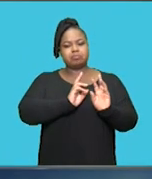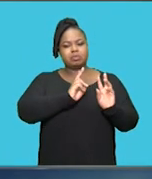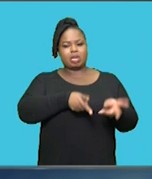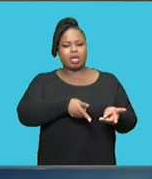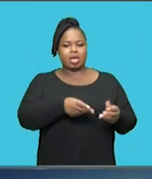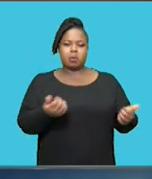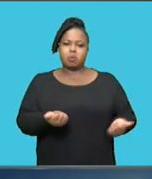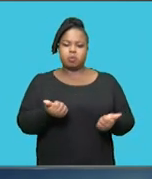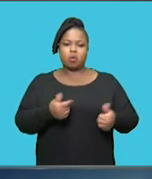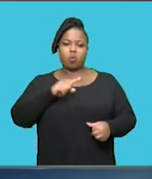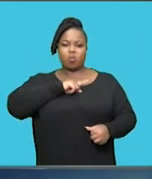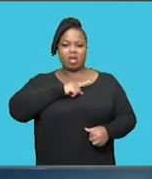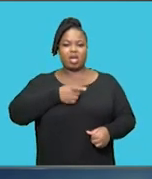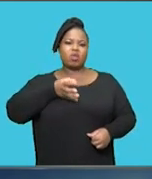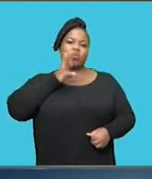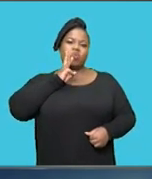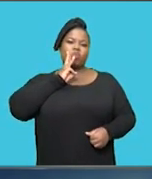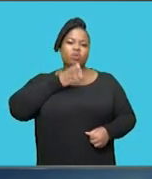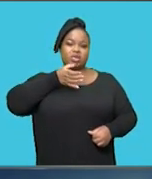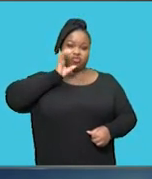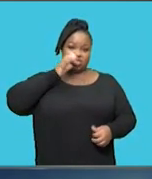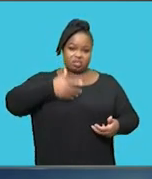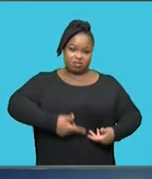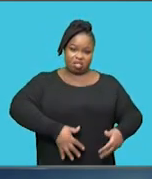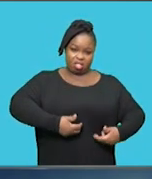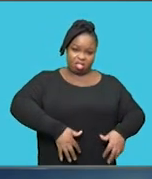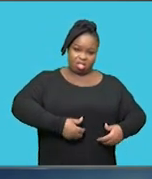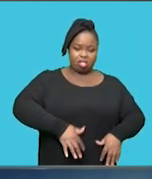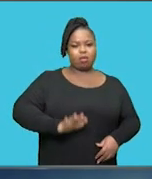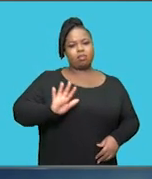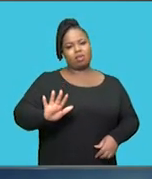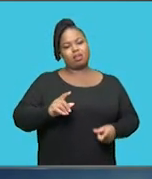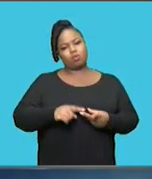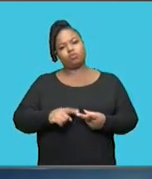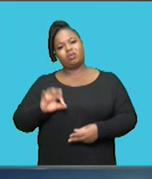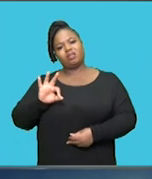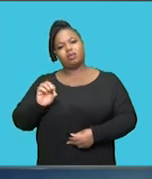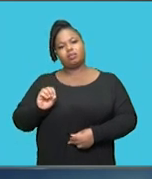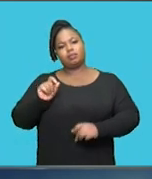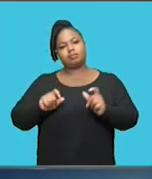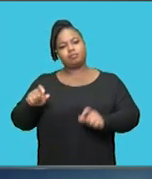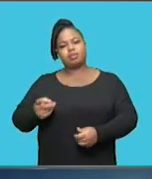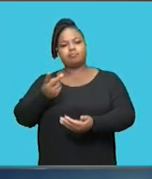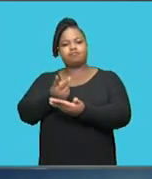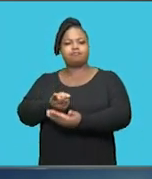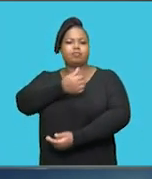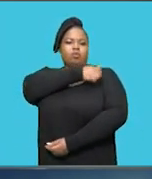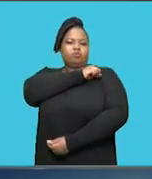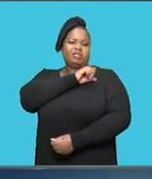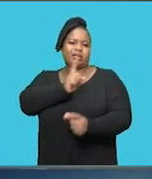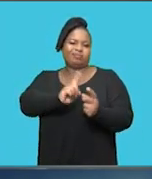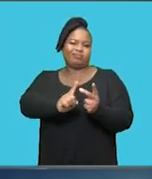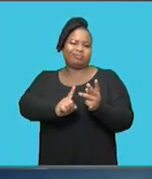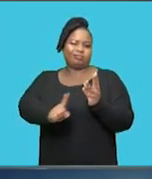ya lefu lena la cholera ha ba ka hodimo ho 90 ka palo ba le temeng ya phumantsho ya kalafo le phodiso mme ba